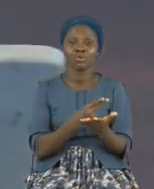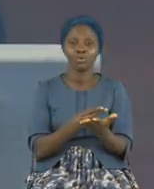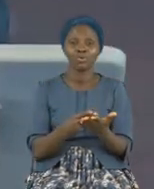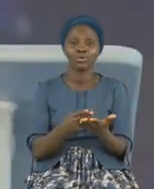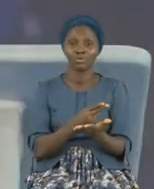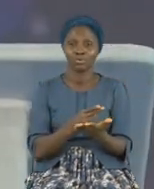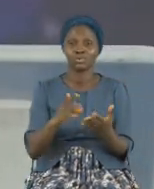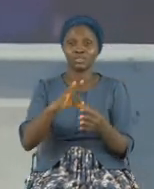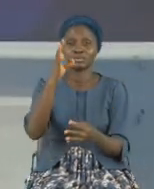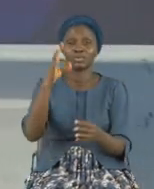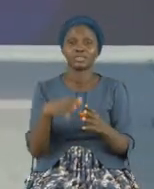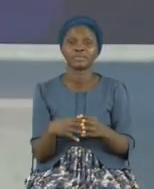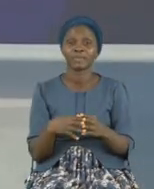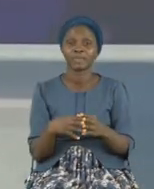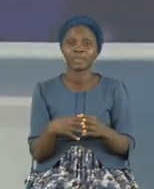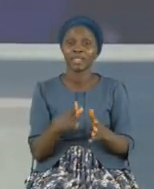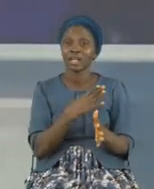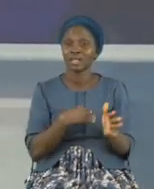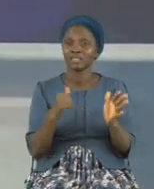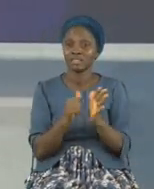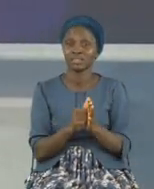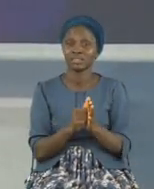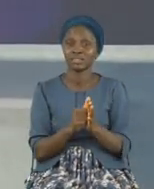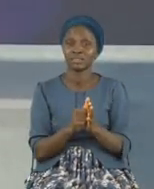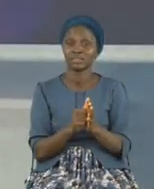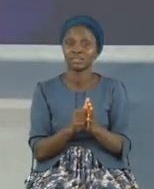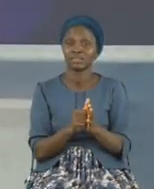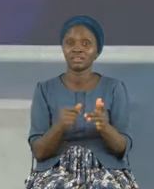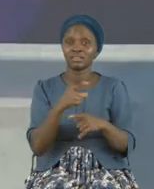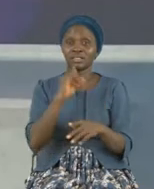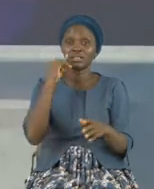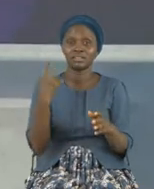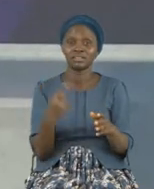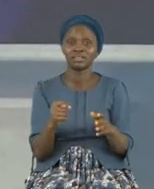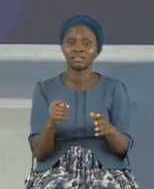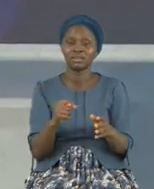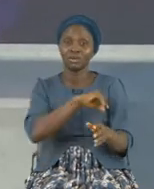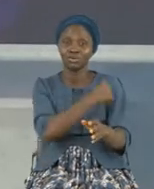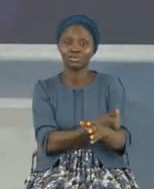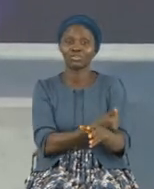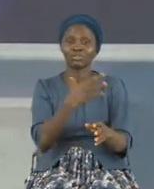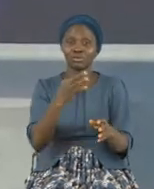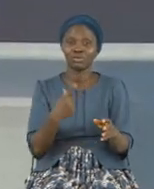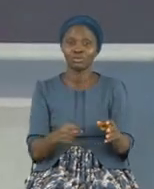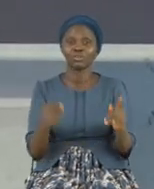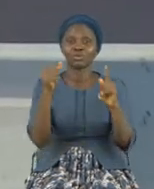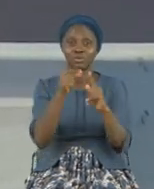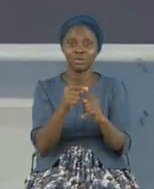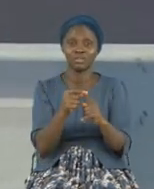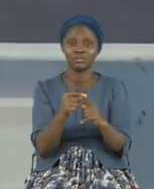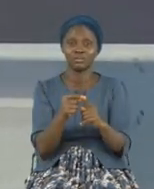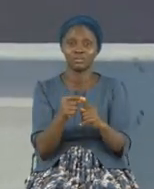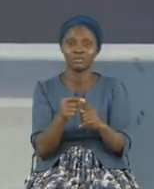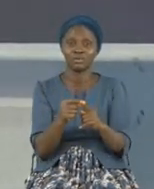A, and that A is authority of the word for life